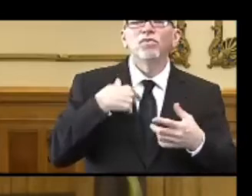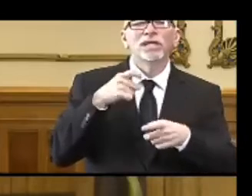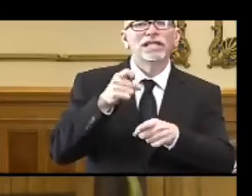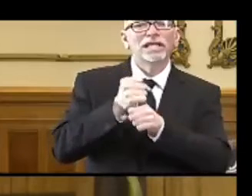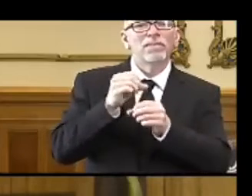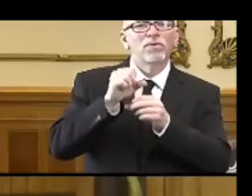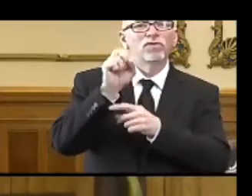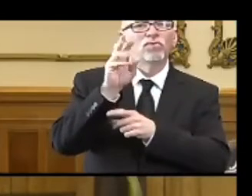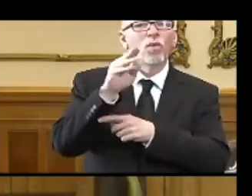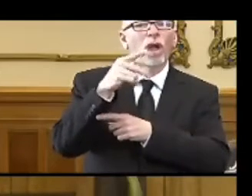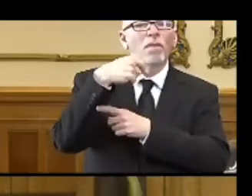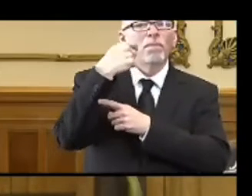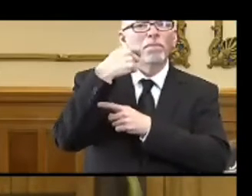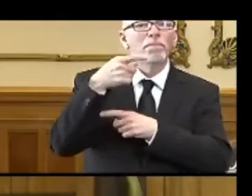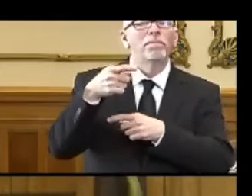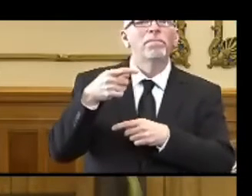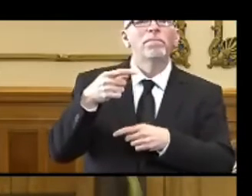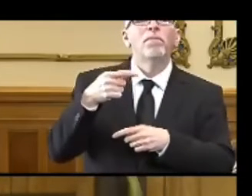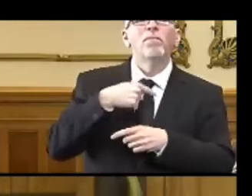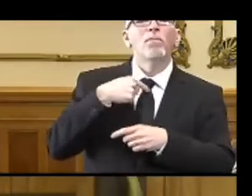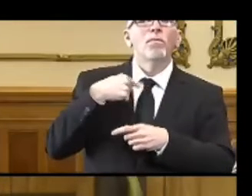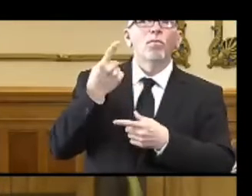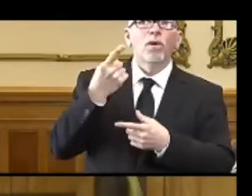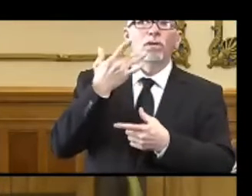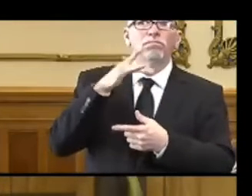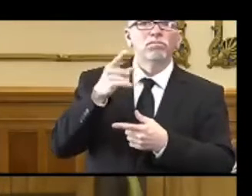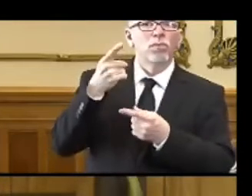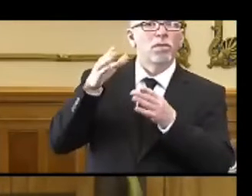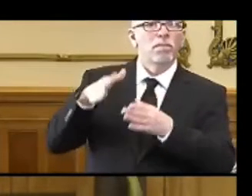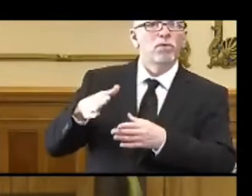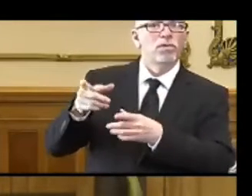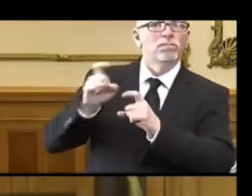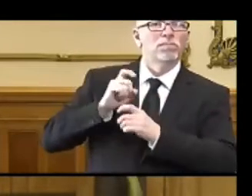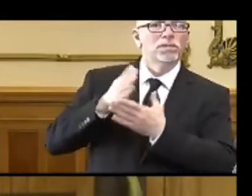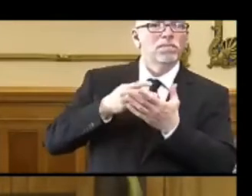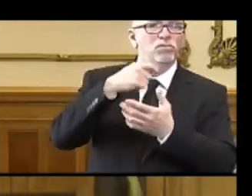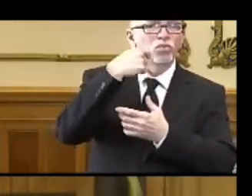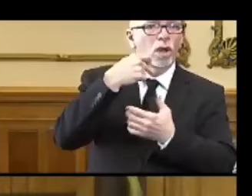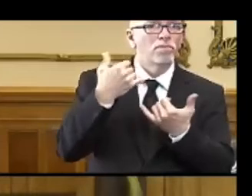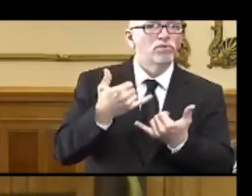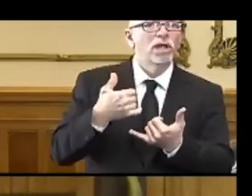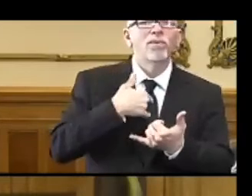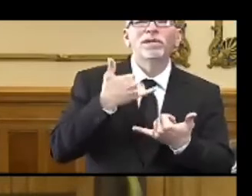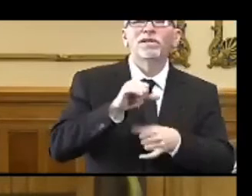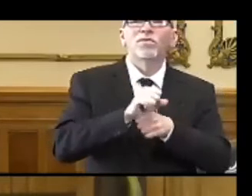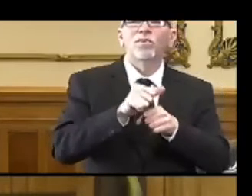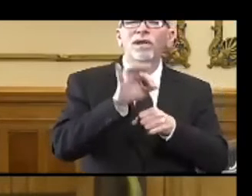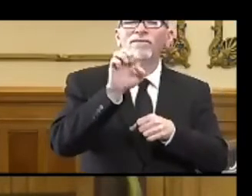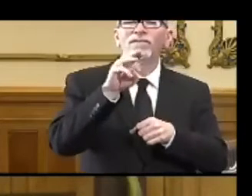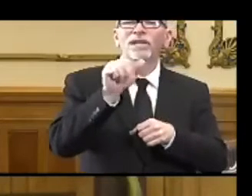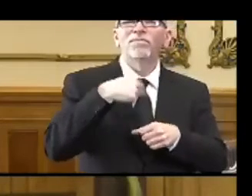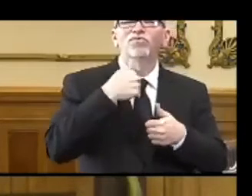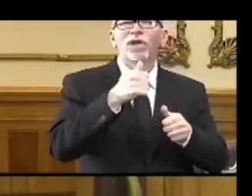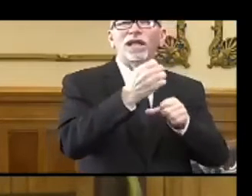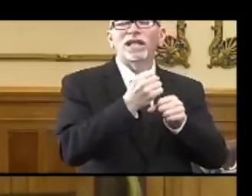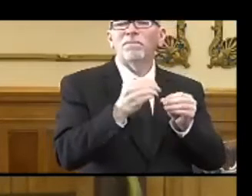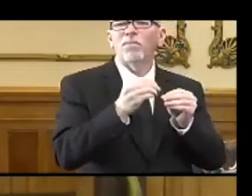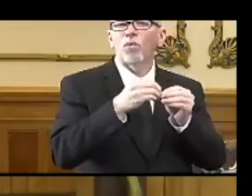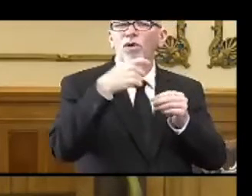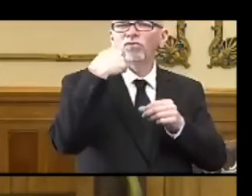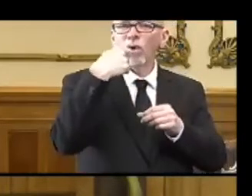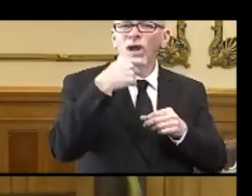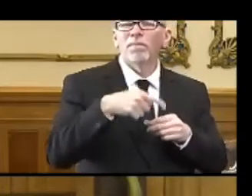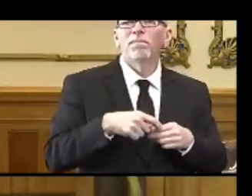was fortunate to be able to have a kind individual donate some swabs today. I'm still working with FEMA to try to get some swabs. We're